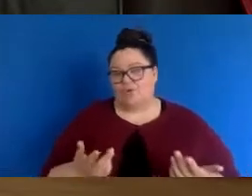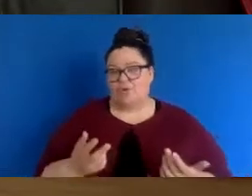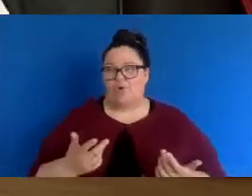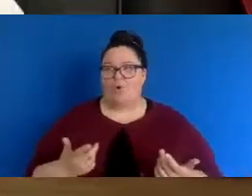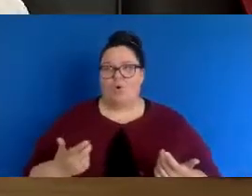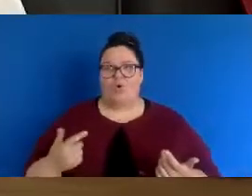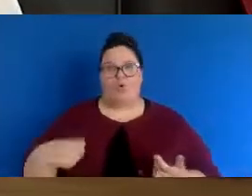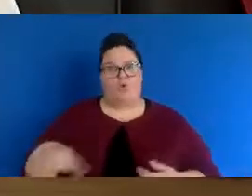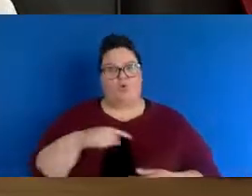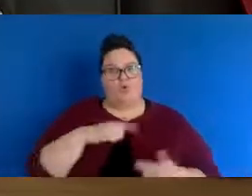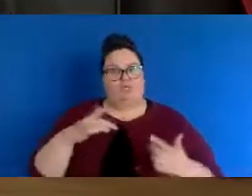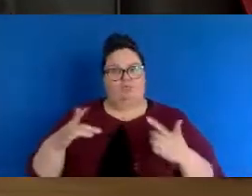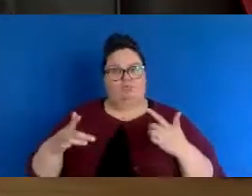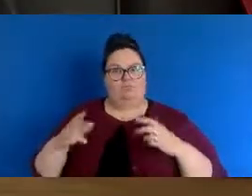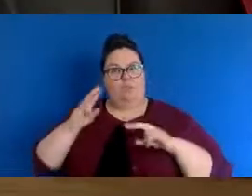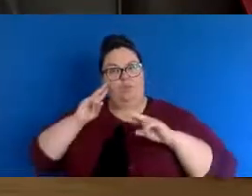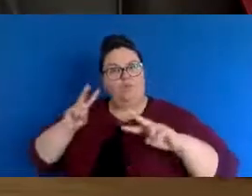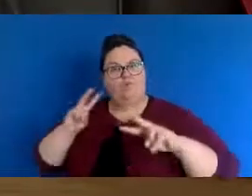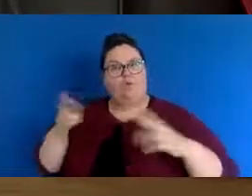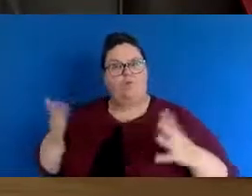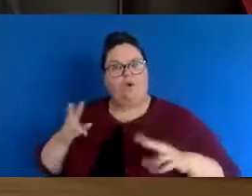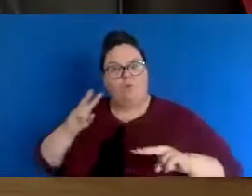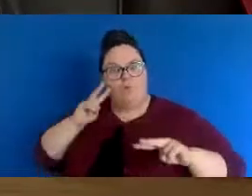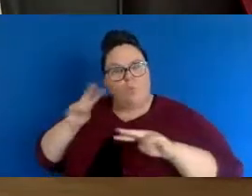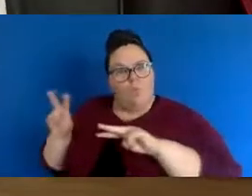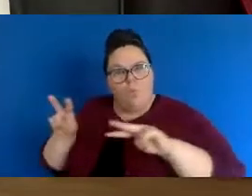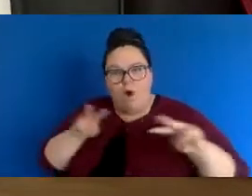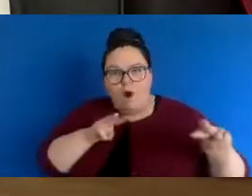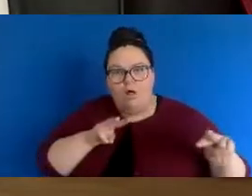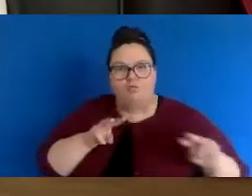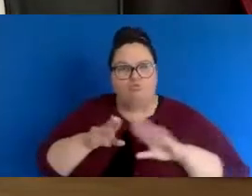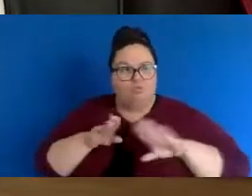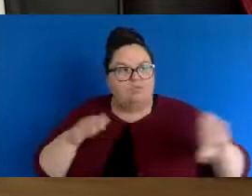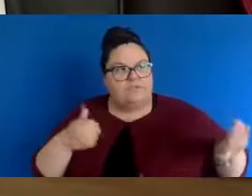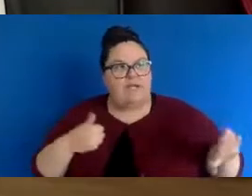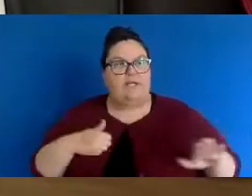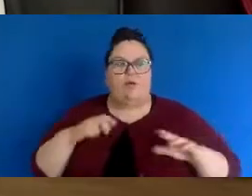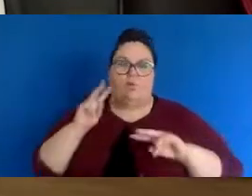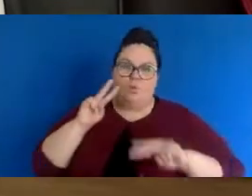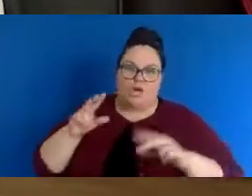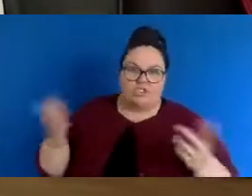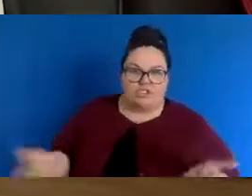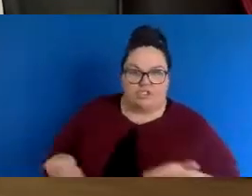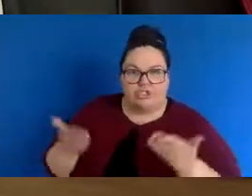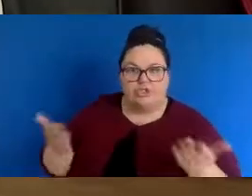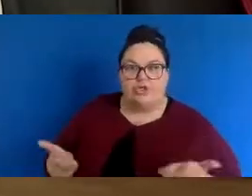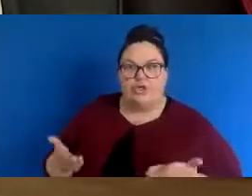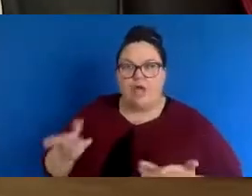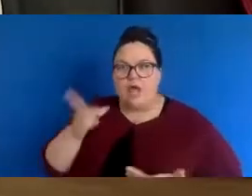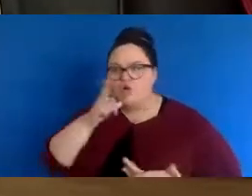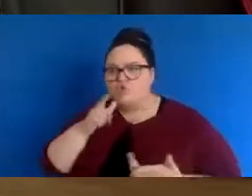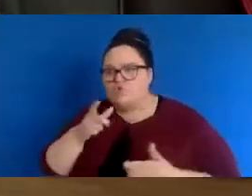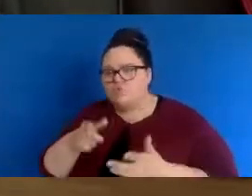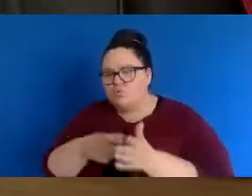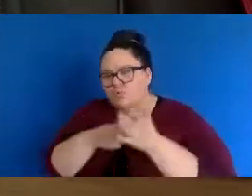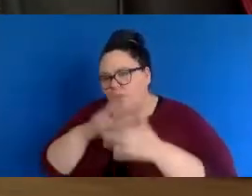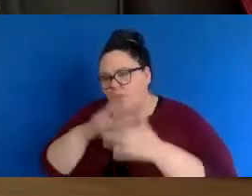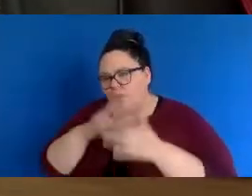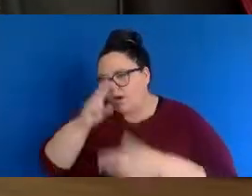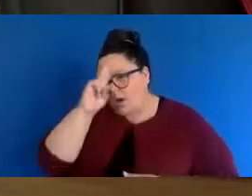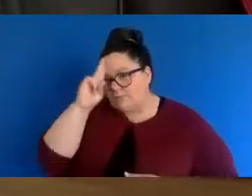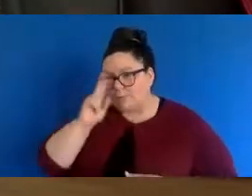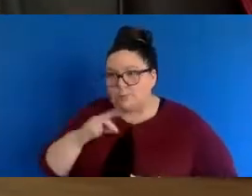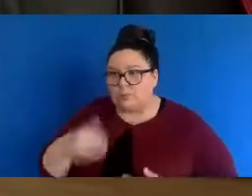in the future, again, is just to continue to monitor the severity of symptoms that require hospitalization,